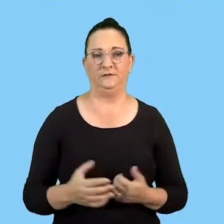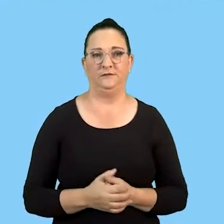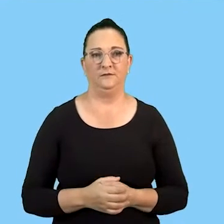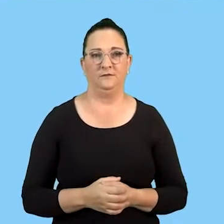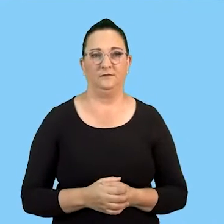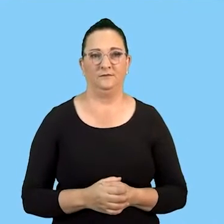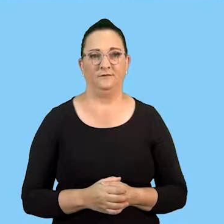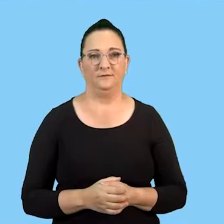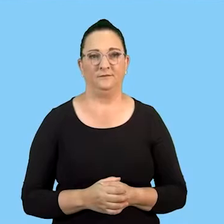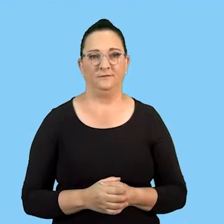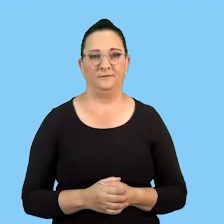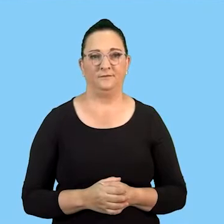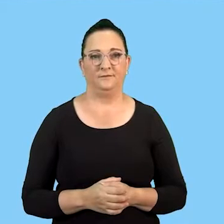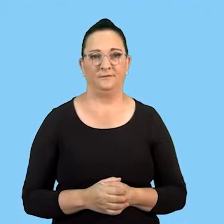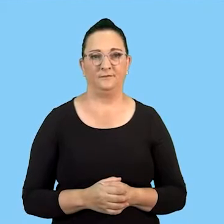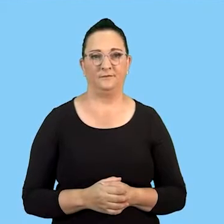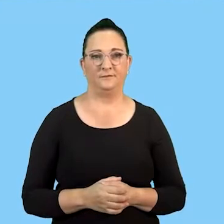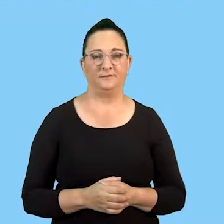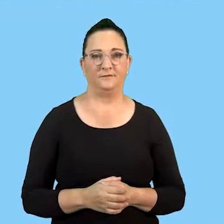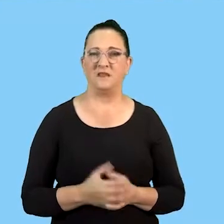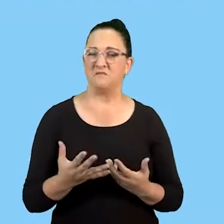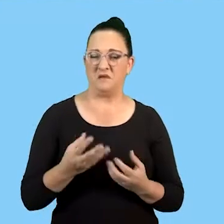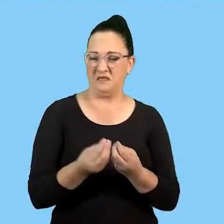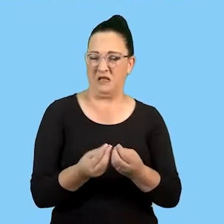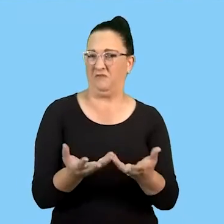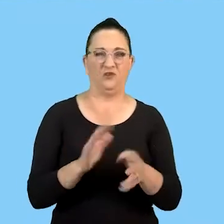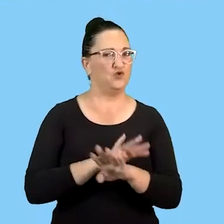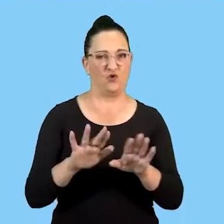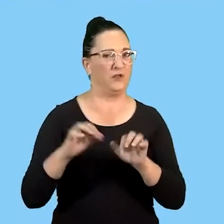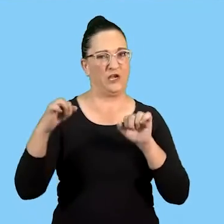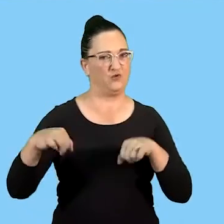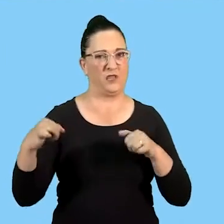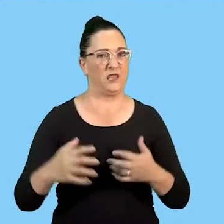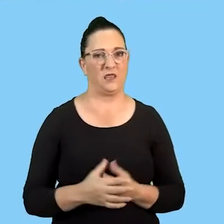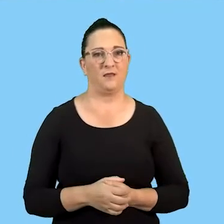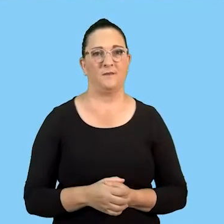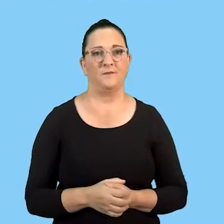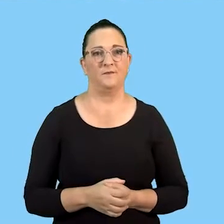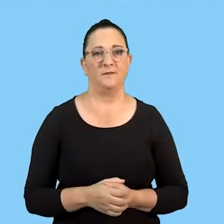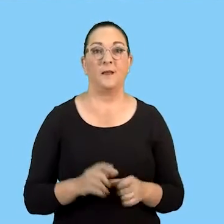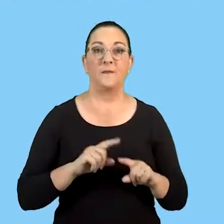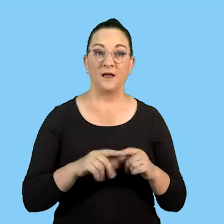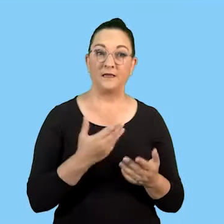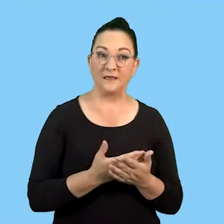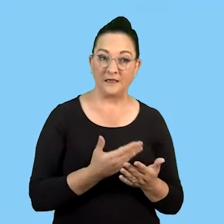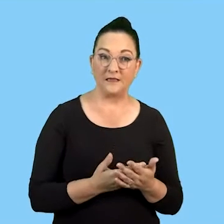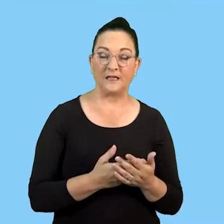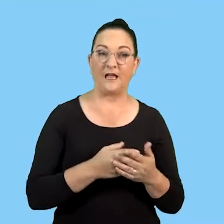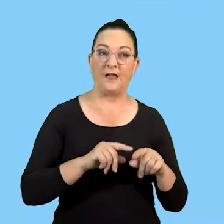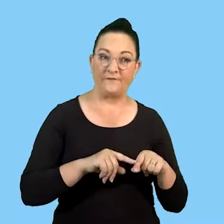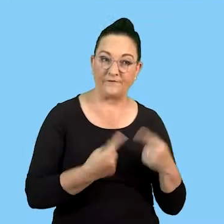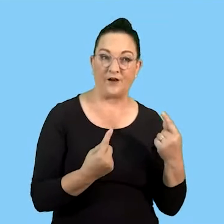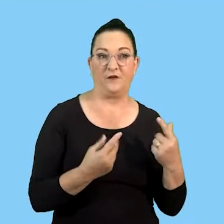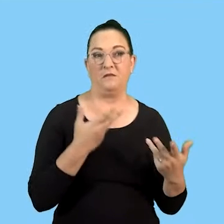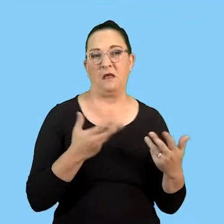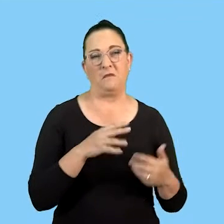are not agreeing or who are not in agreement with something. So it says here, it can vary from a mild